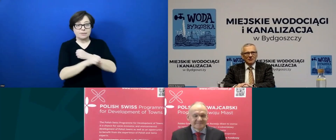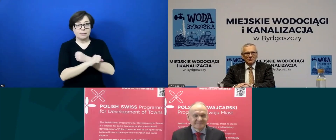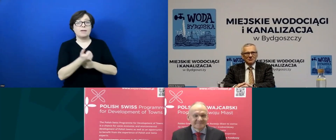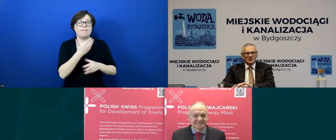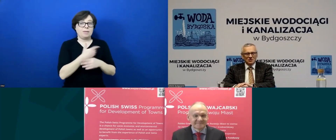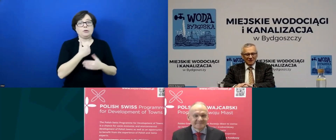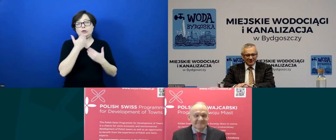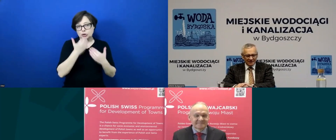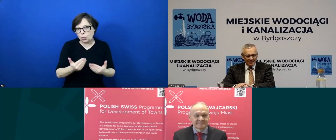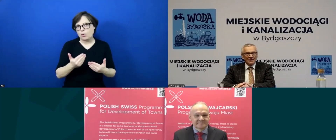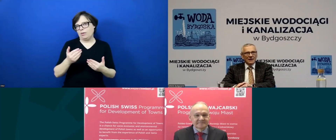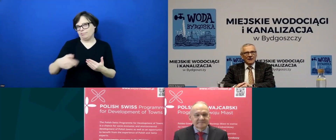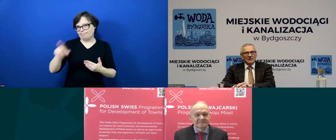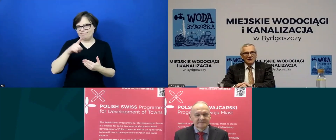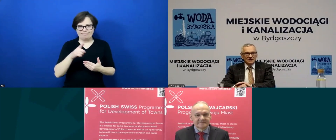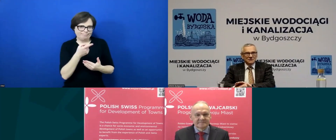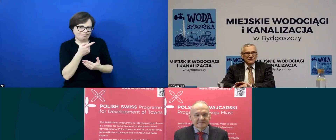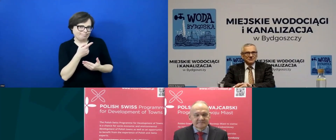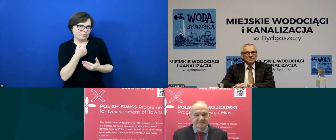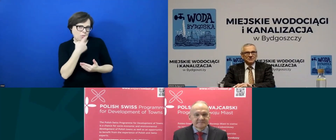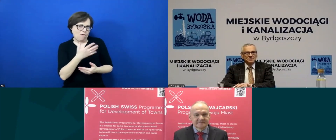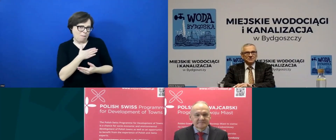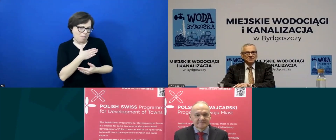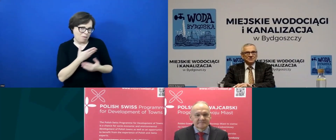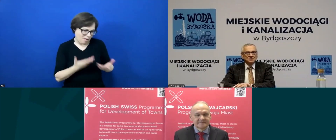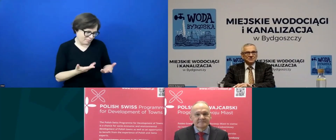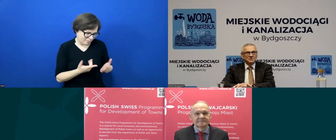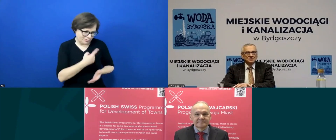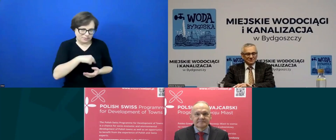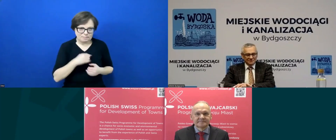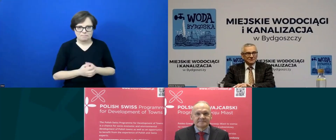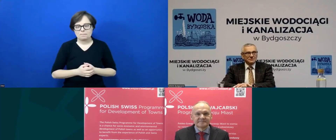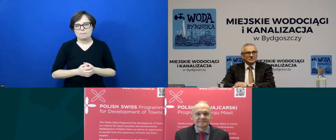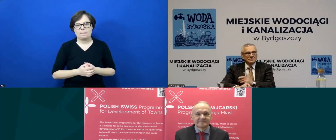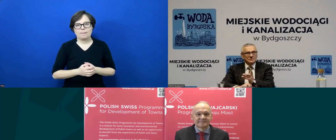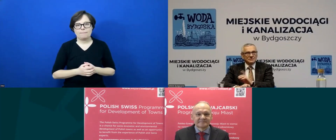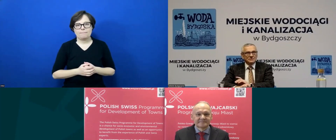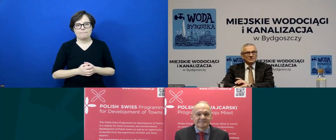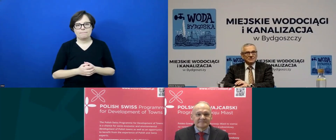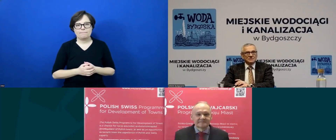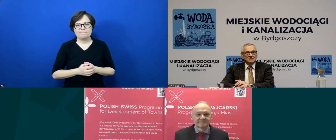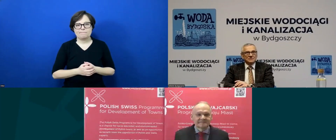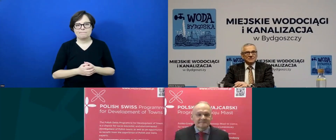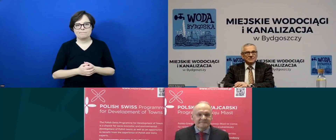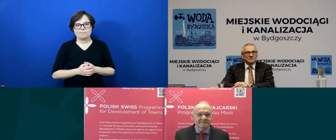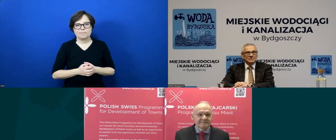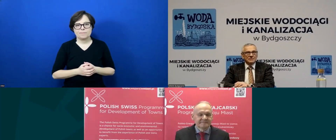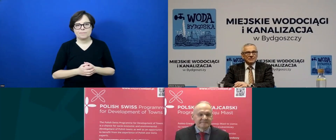Bydgoszcz. And thank you for these kind words on behalf of our company.